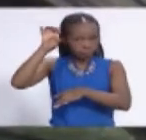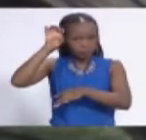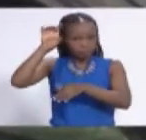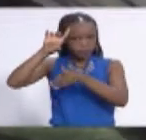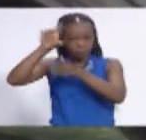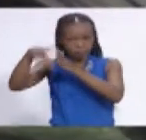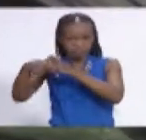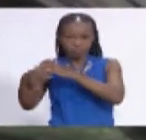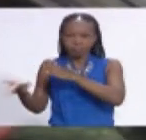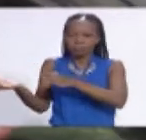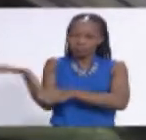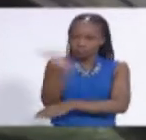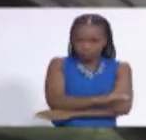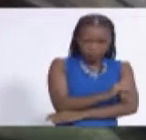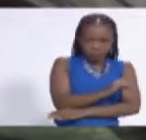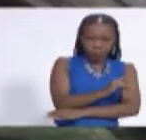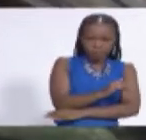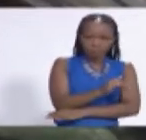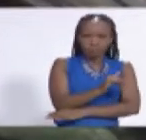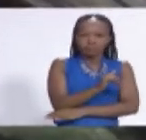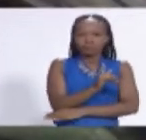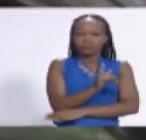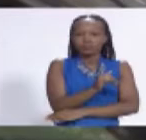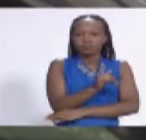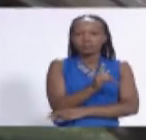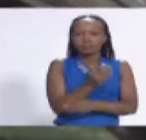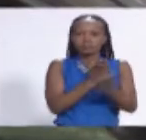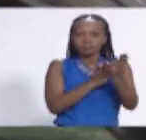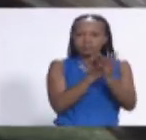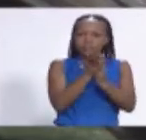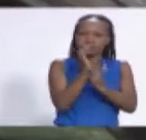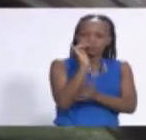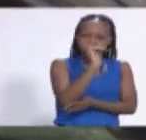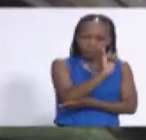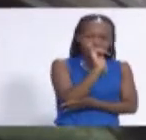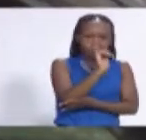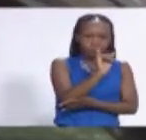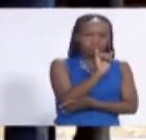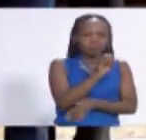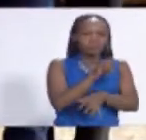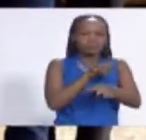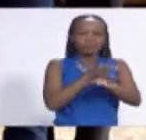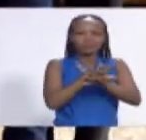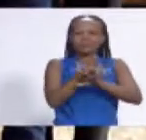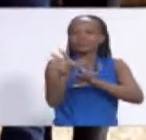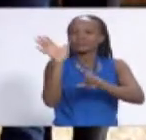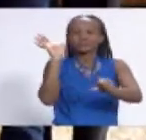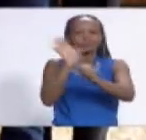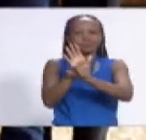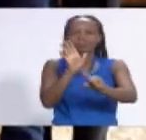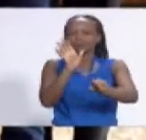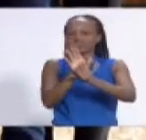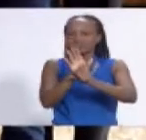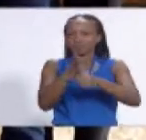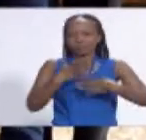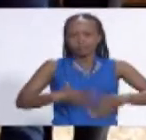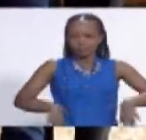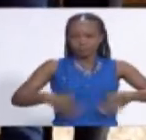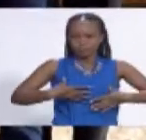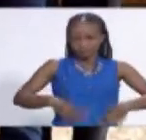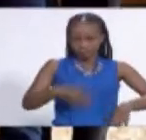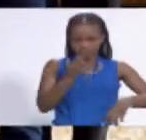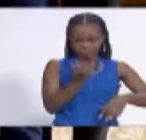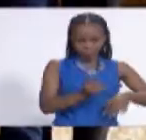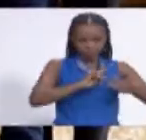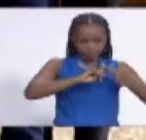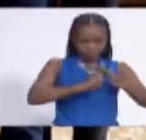between that travel and movements anaweza kuwa amewashikisha watu wengi sana. The moment after the announcement marked the